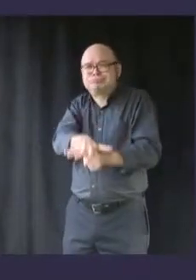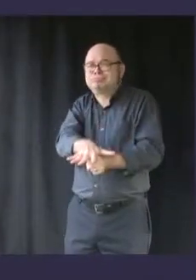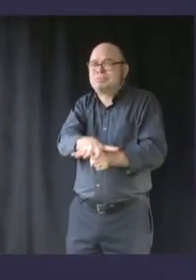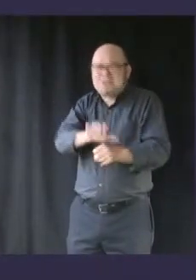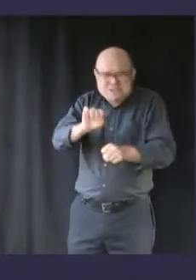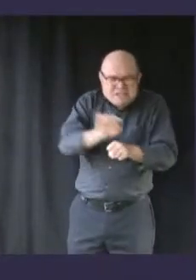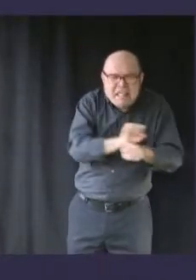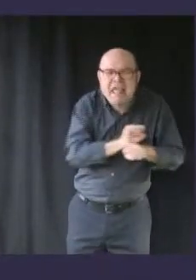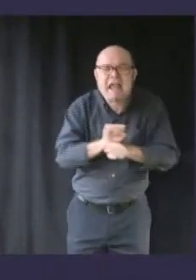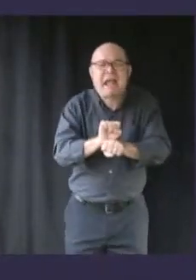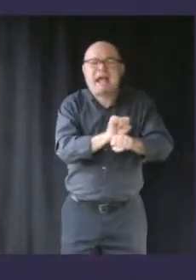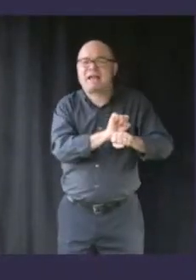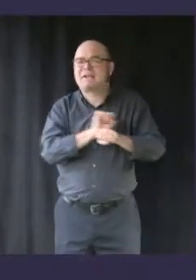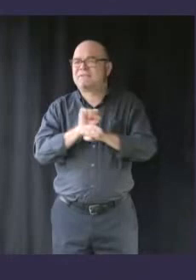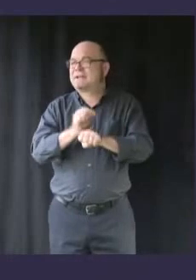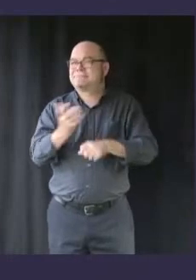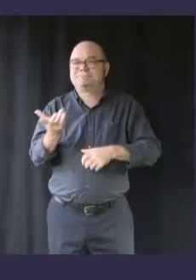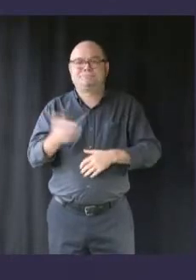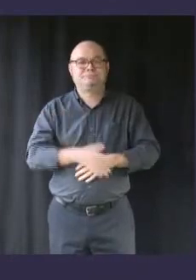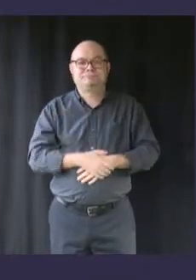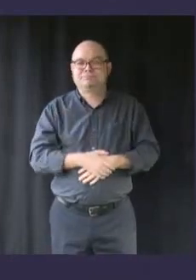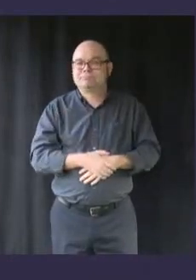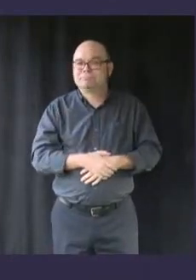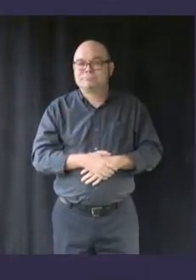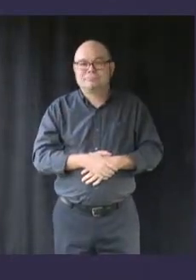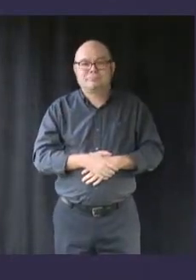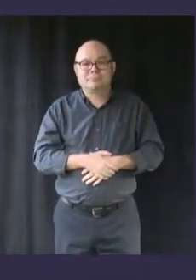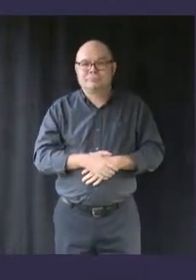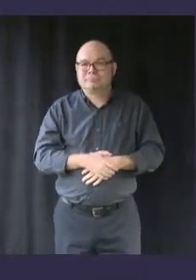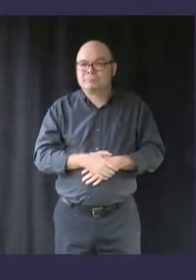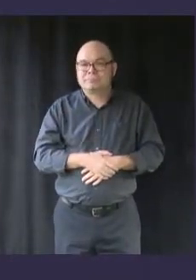of the Uyghurs in Xinjiang.